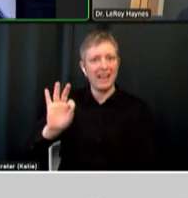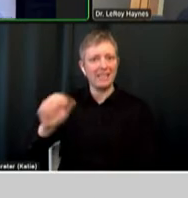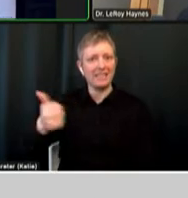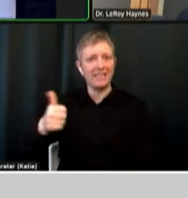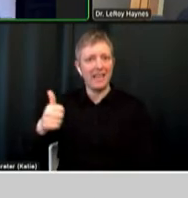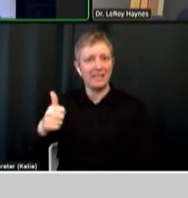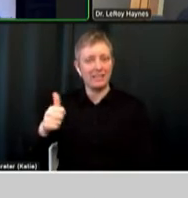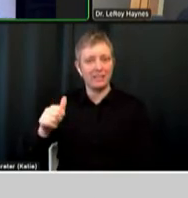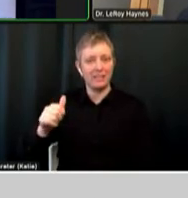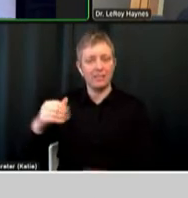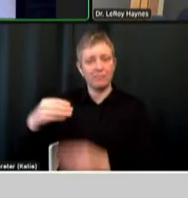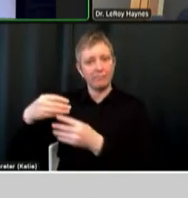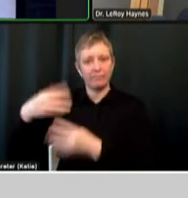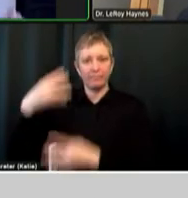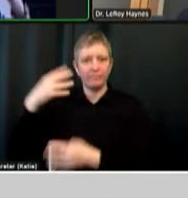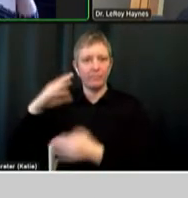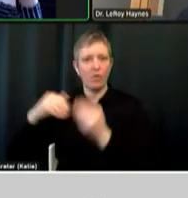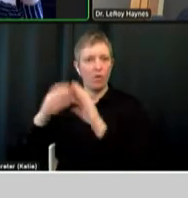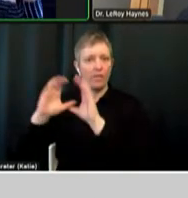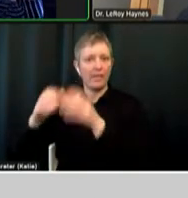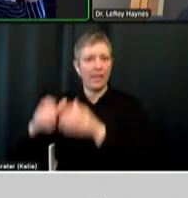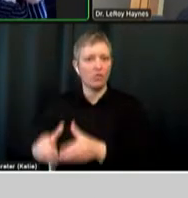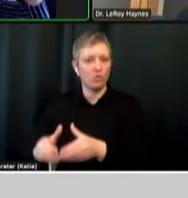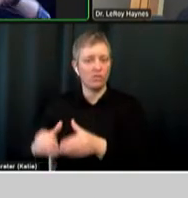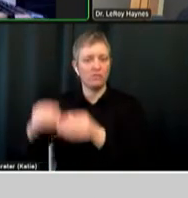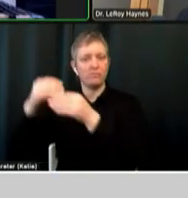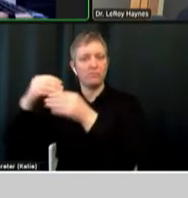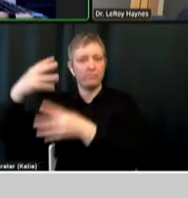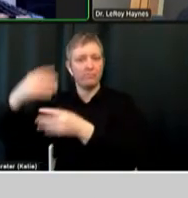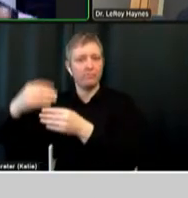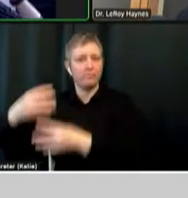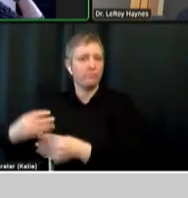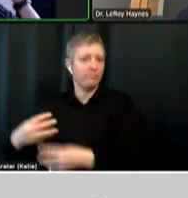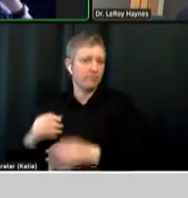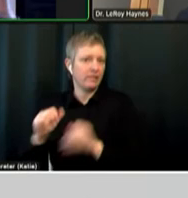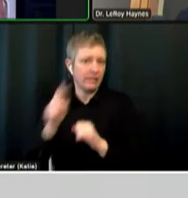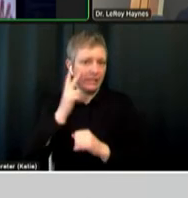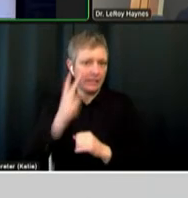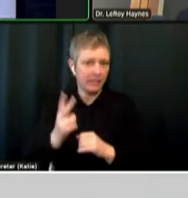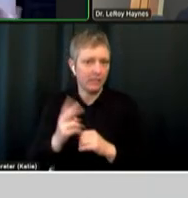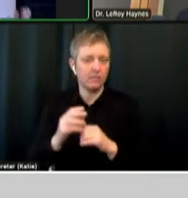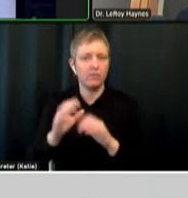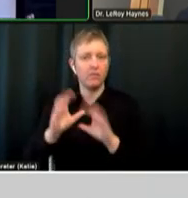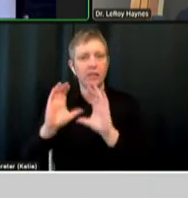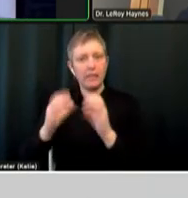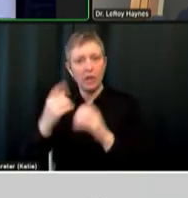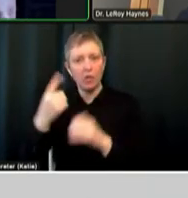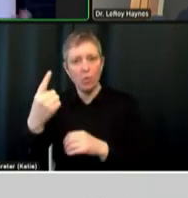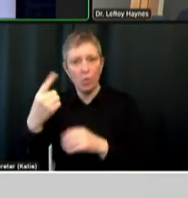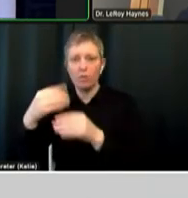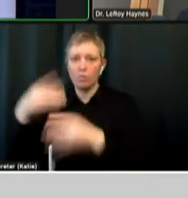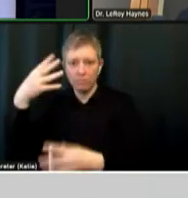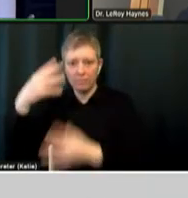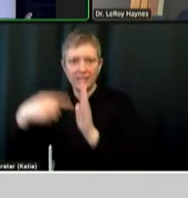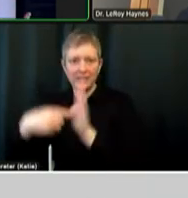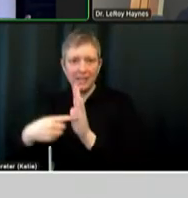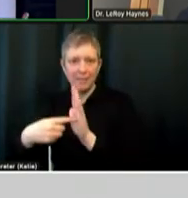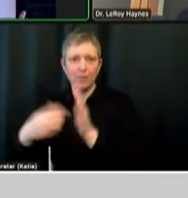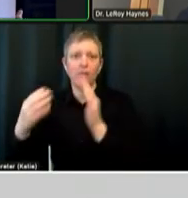the categories of force. And then you could look at and see what else is in Category 2. But for today,